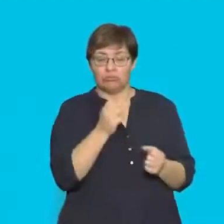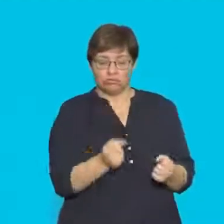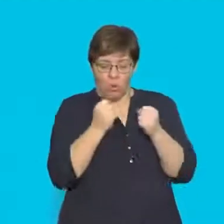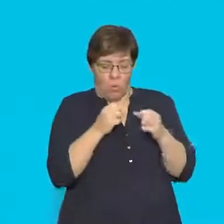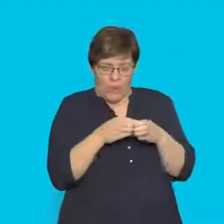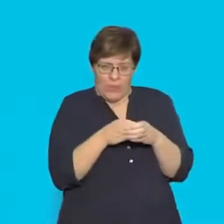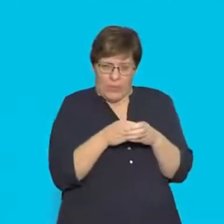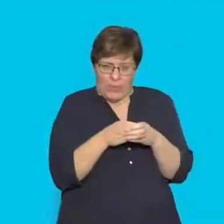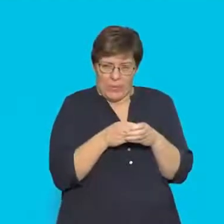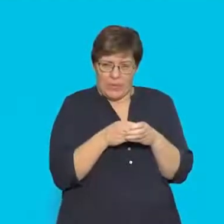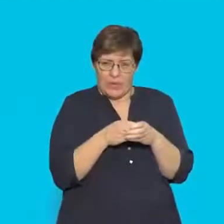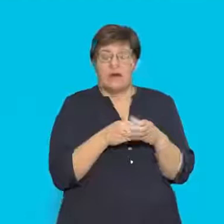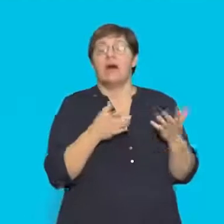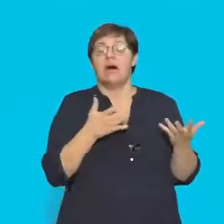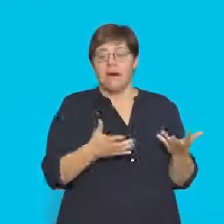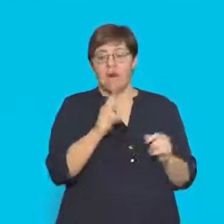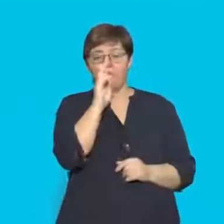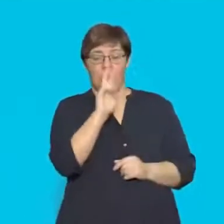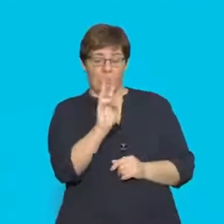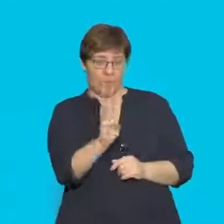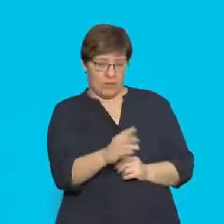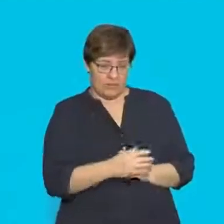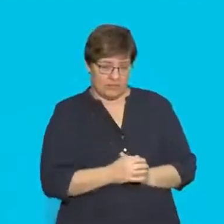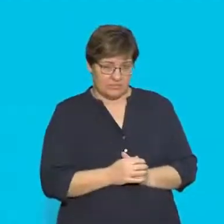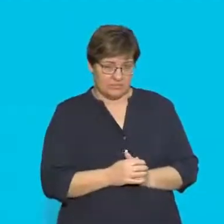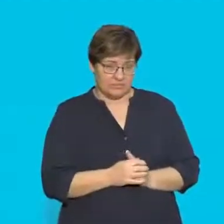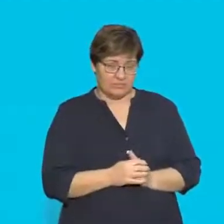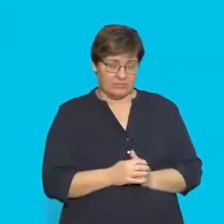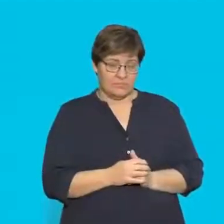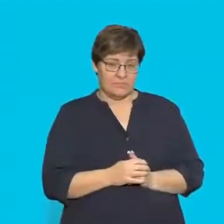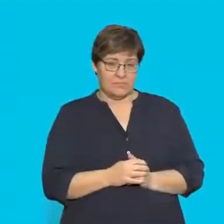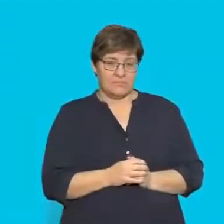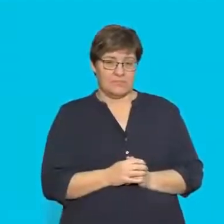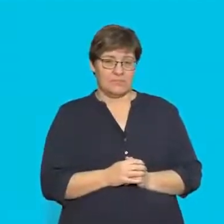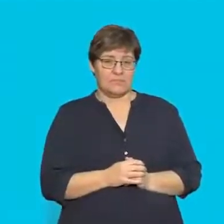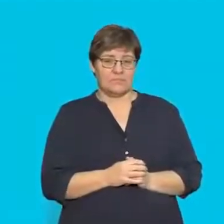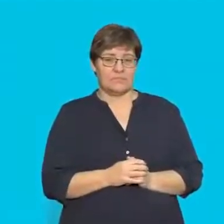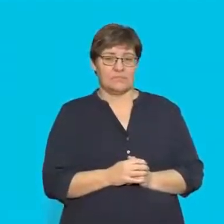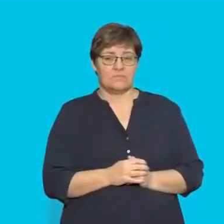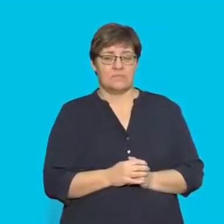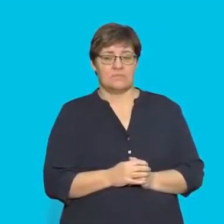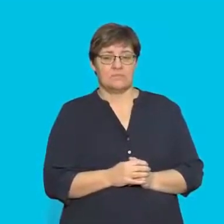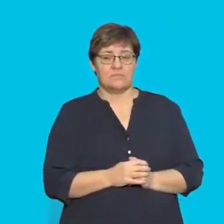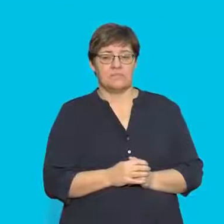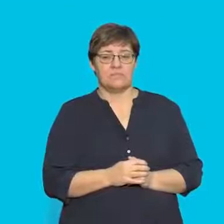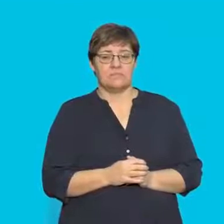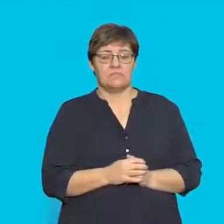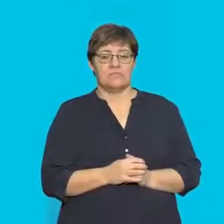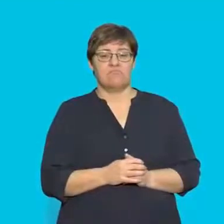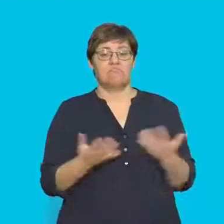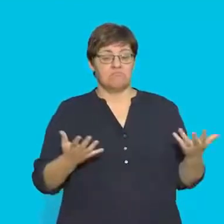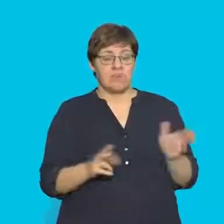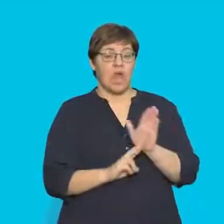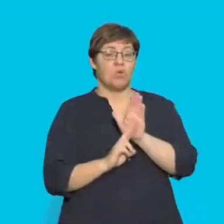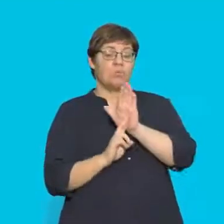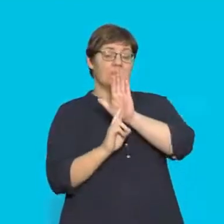field is stronger. And we're going to be looking at that in a little bit more detail. Now, if we